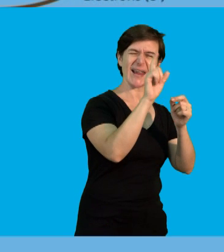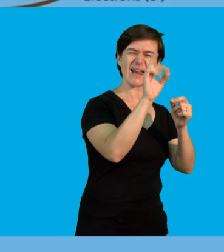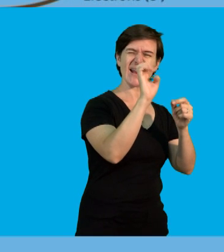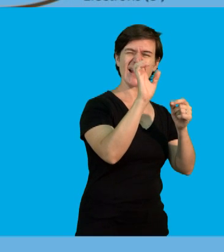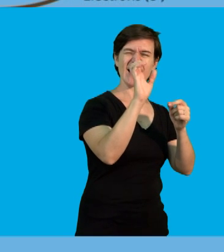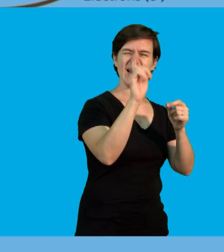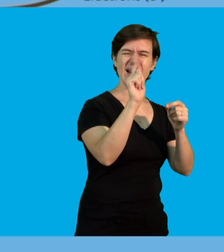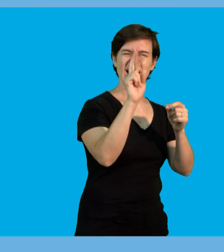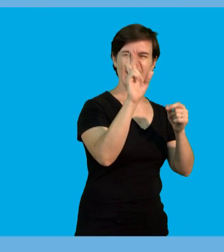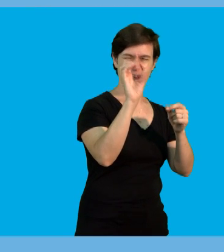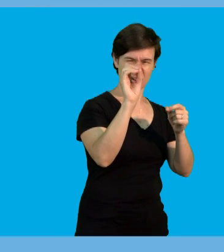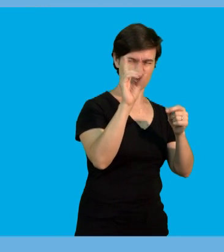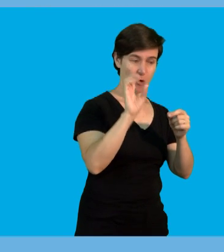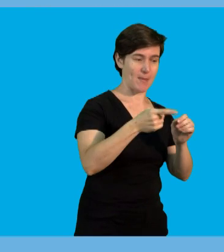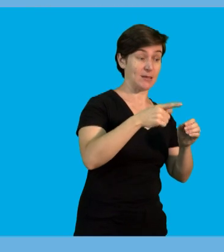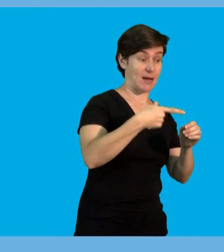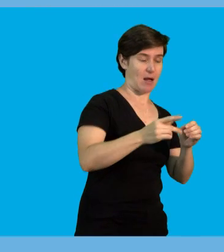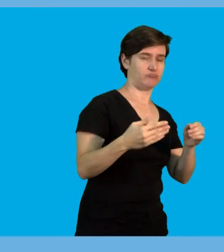electrode to the other electrode.